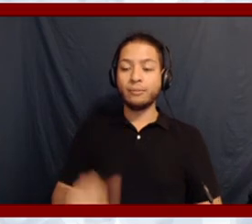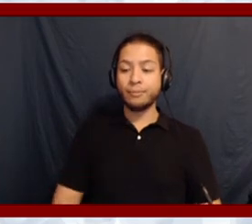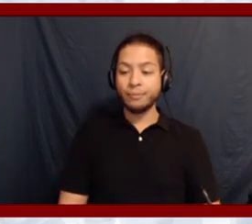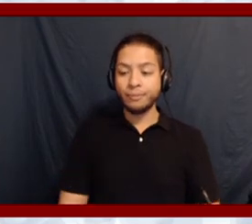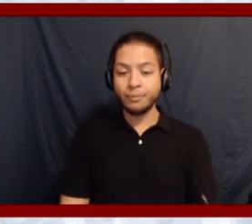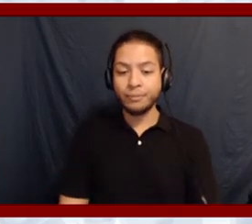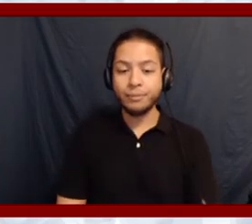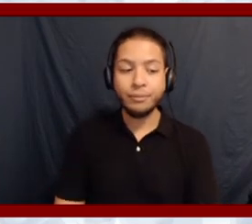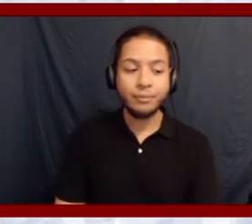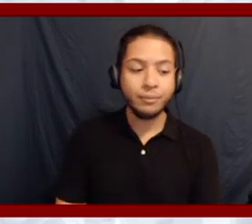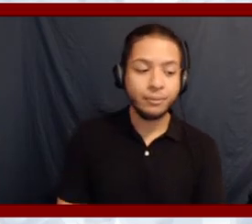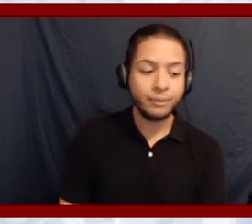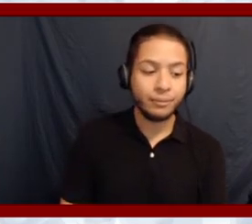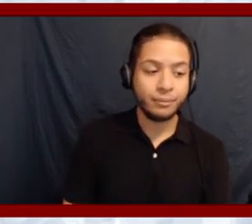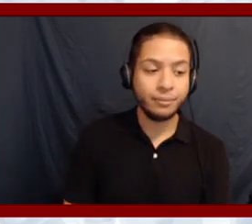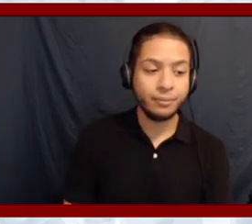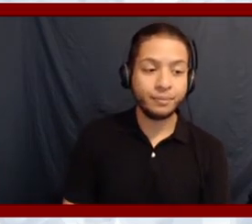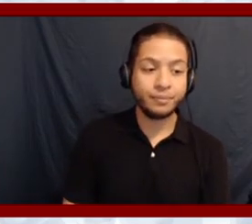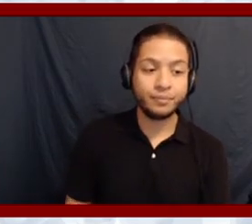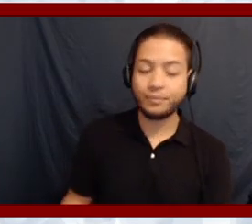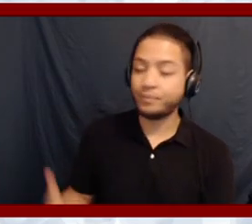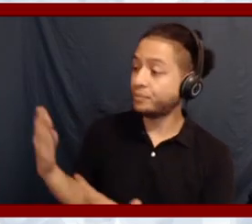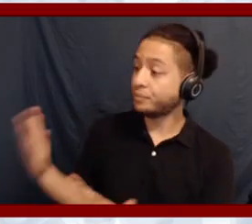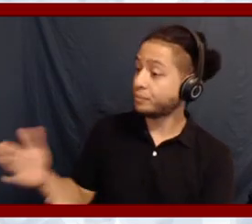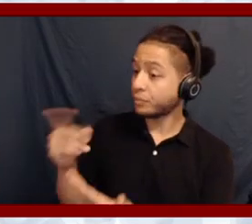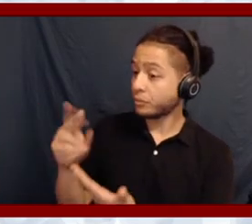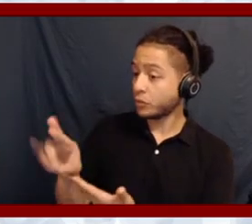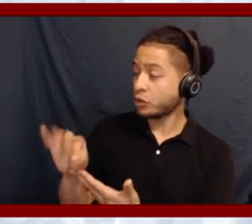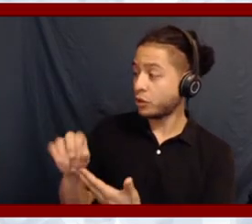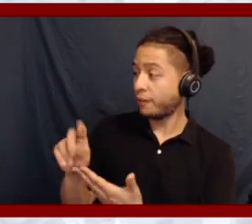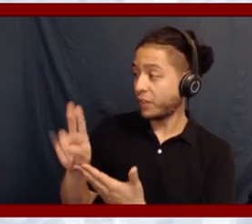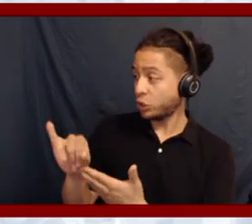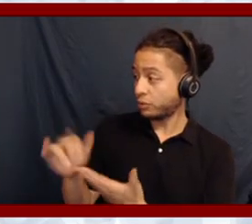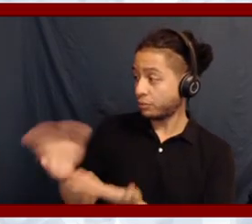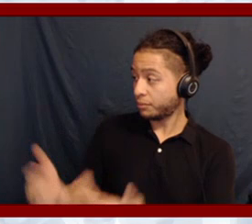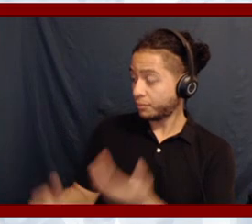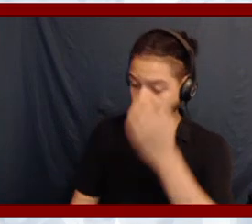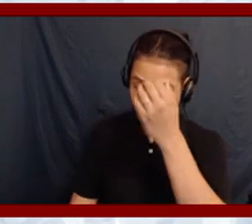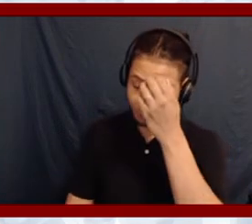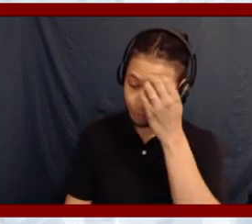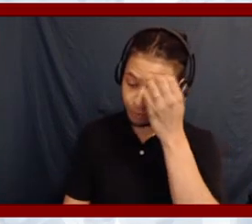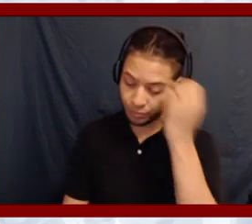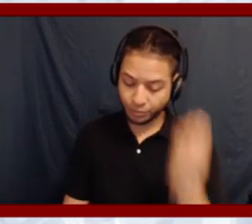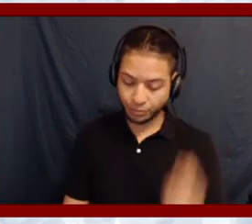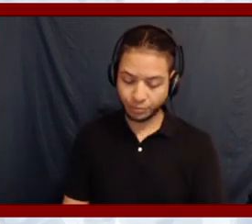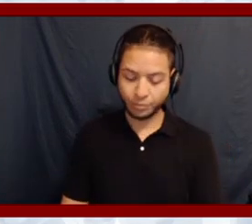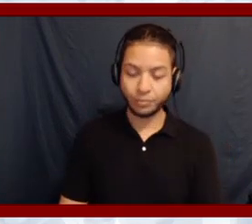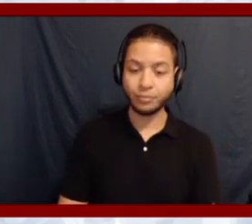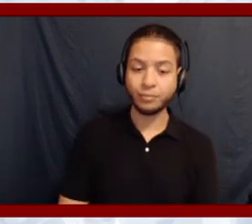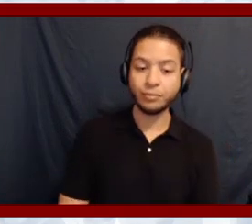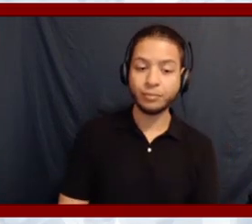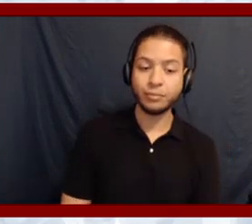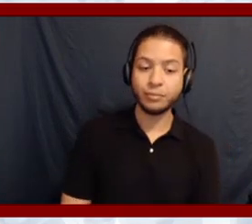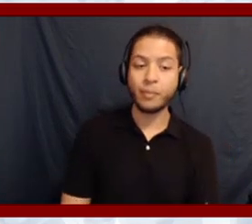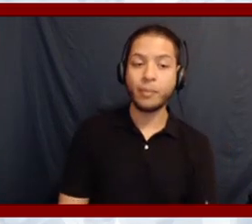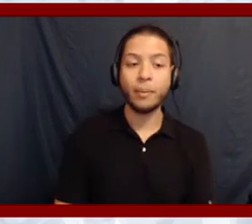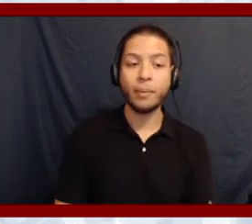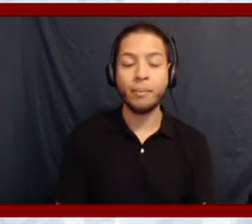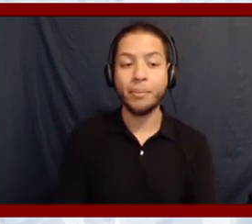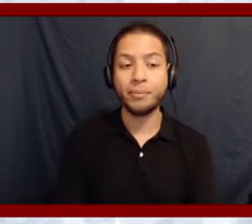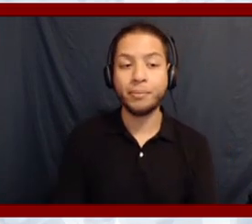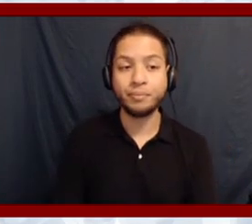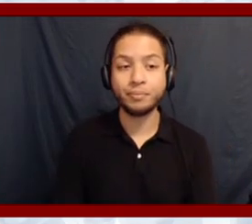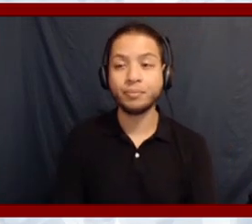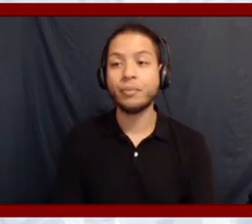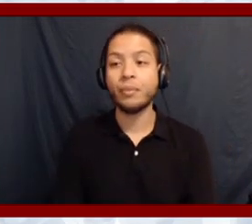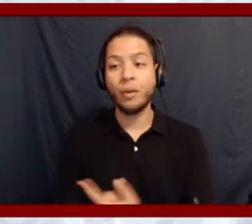Dr. Fauci, any thoughts on the mask mandate and what we can do? Well, actually, I think we've seen the potential